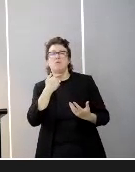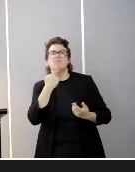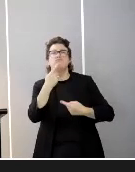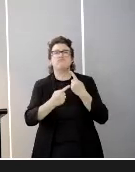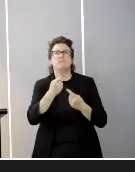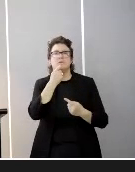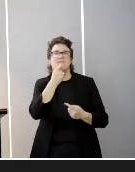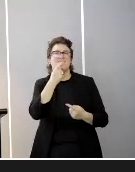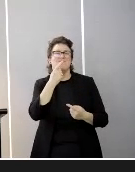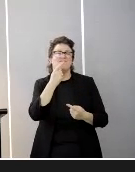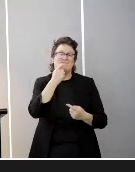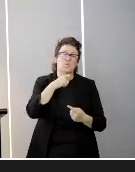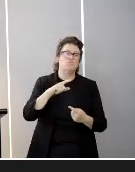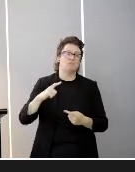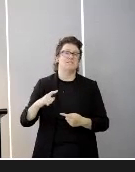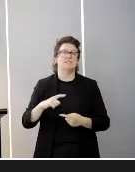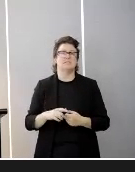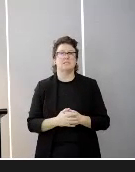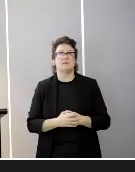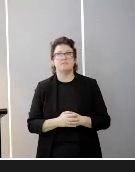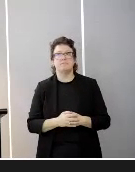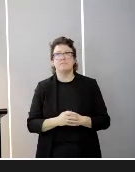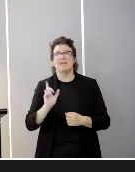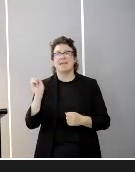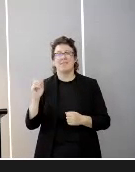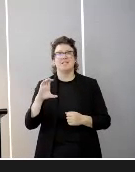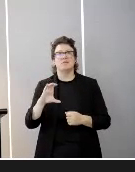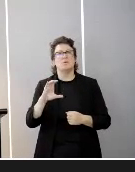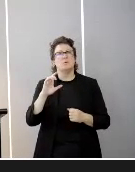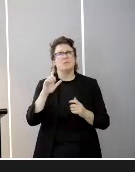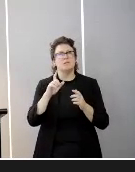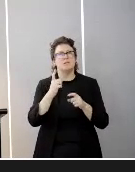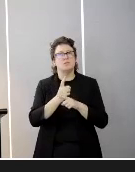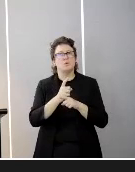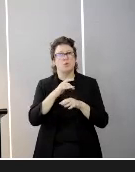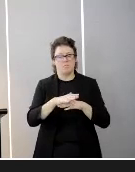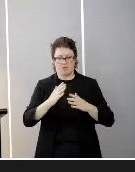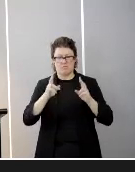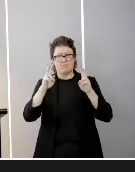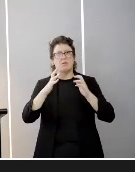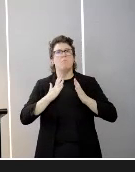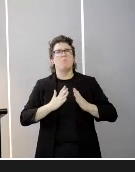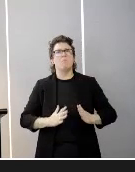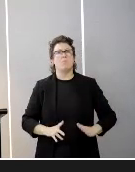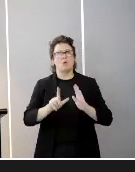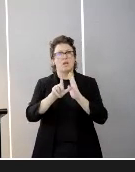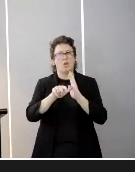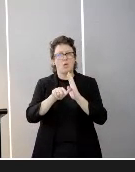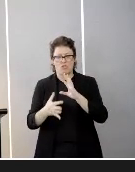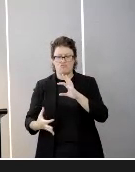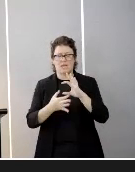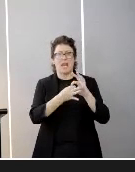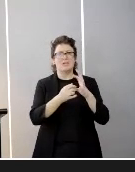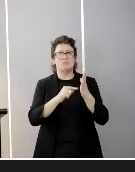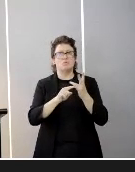this. So this section is going to be about the body clock and relationship between the body clock and mental health. And this is really